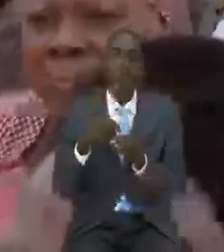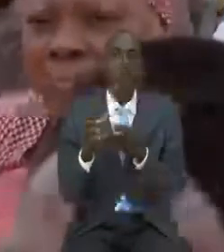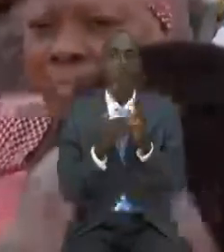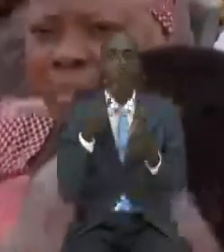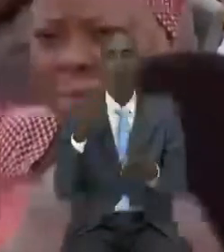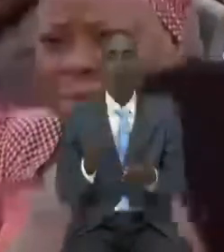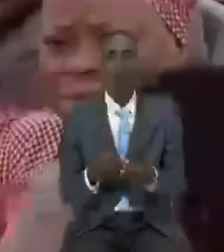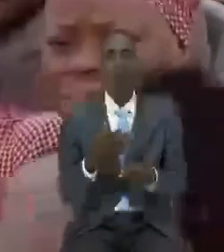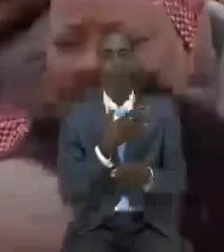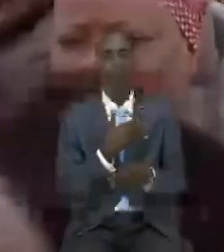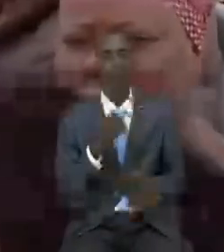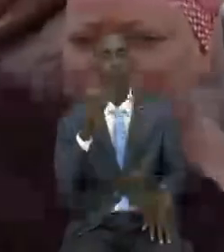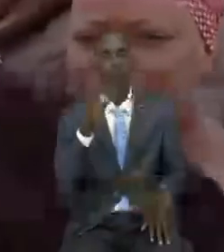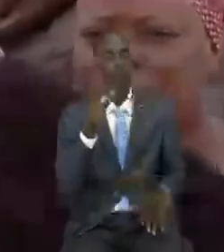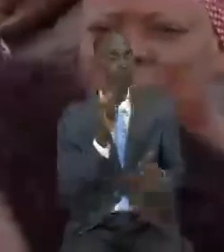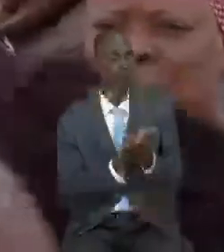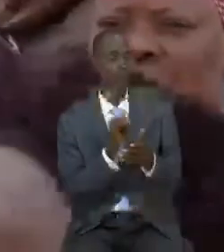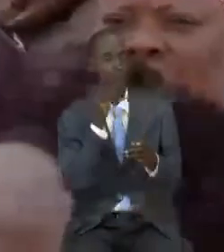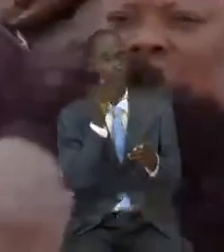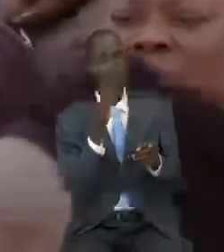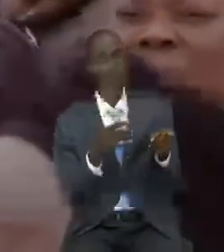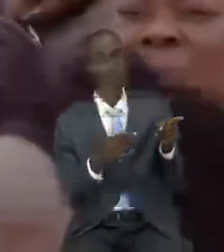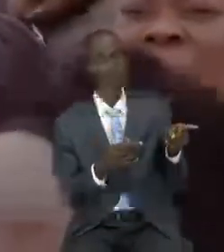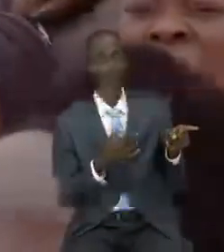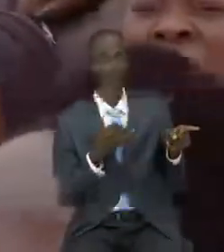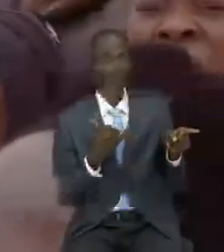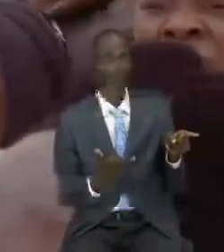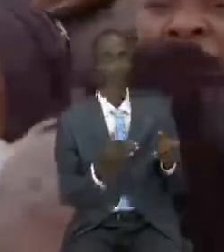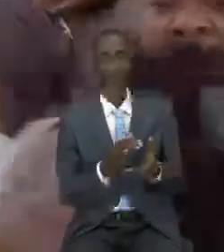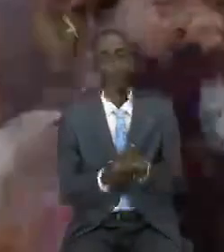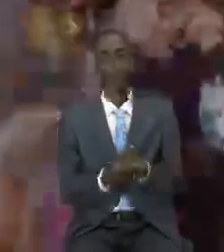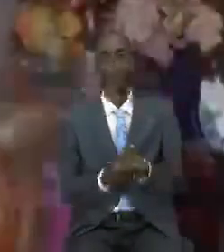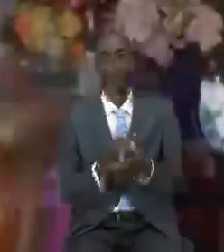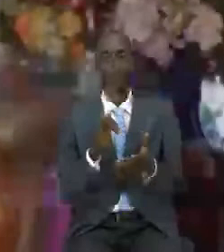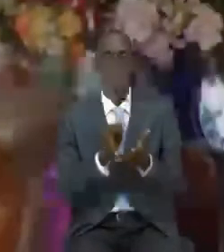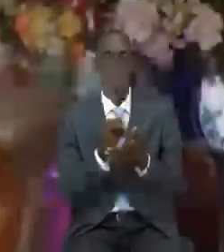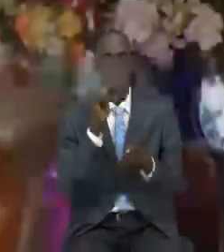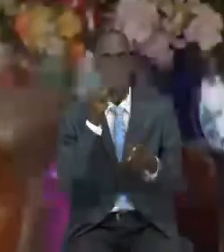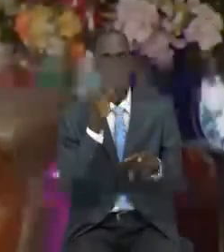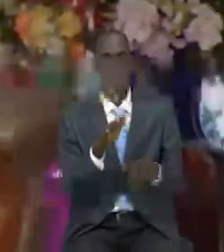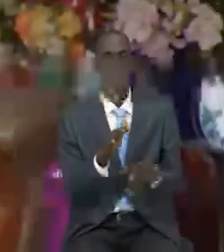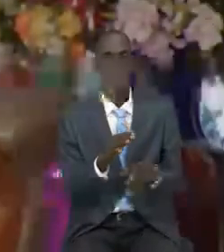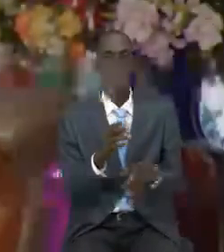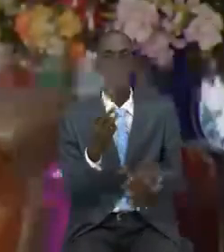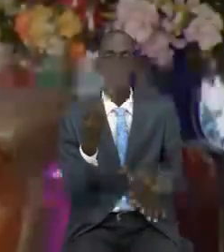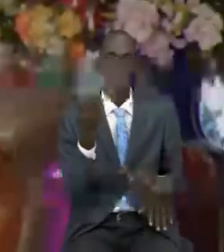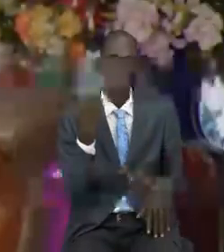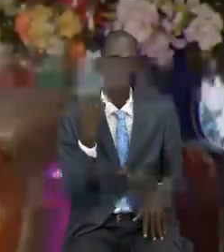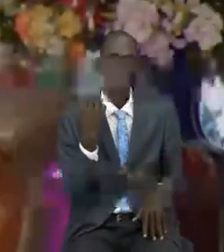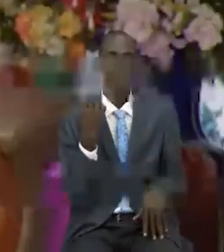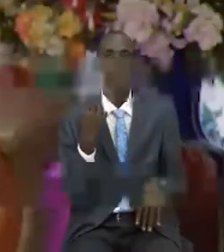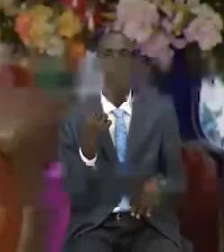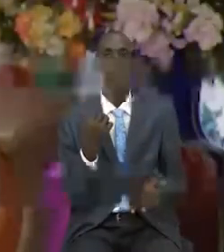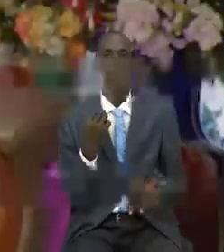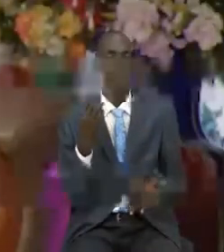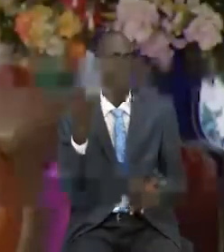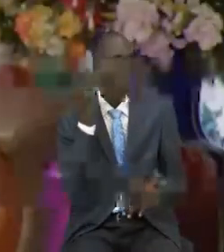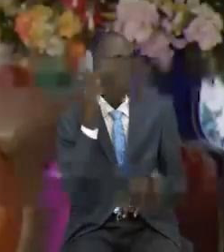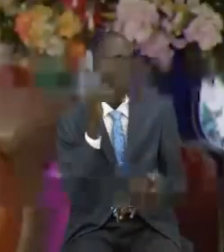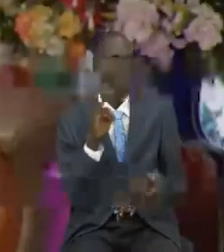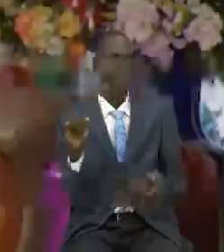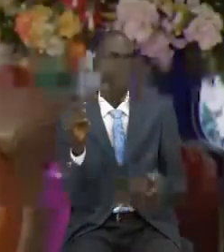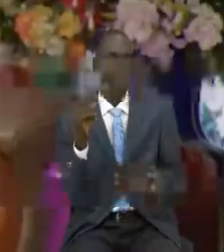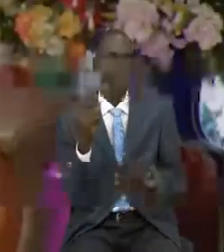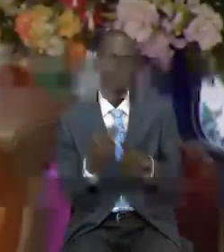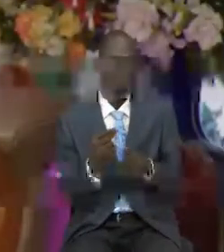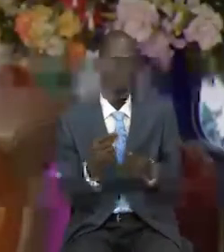the woman, now, the woman was hearing the message, the preaching from